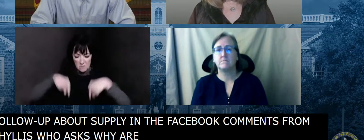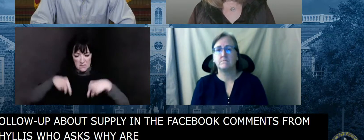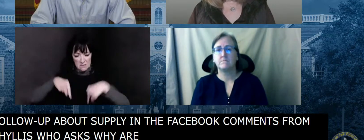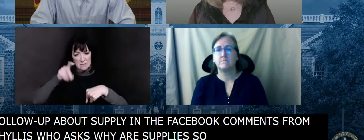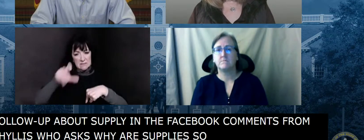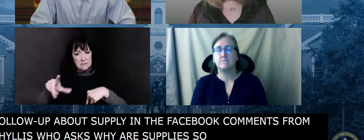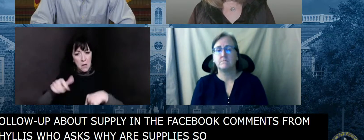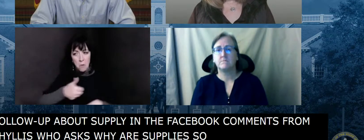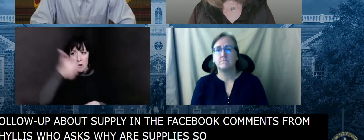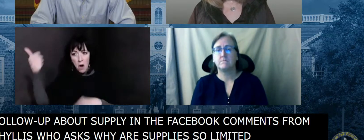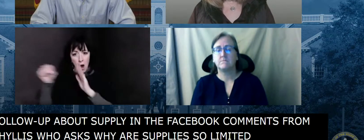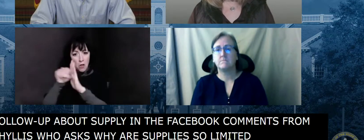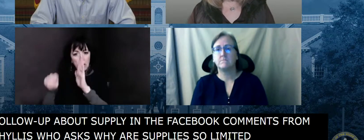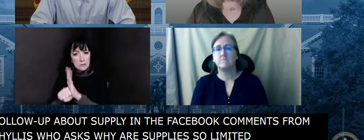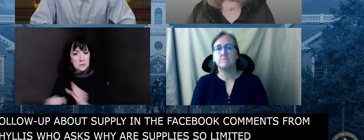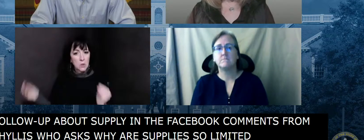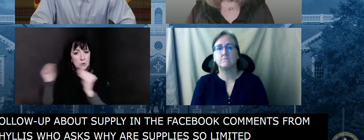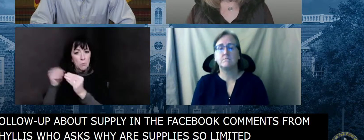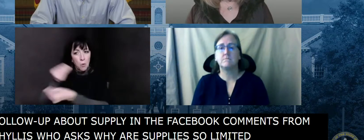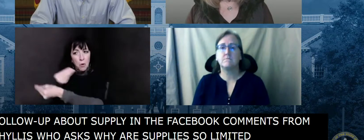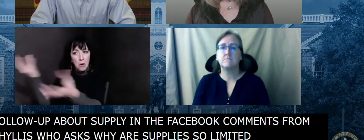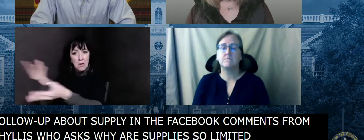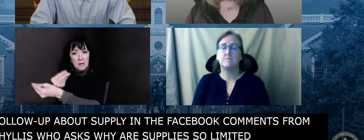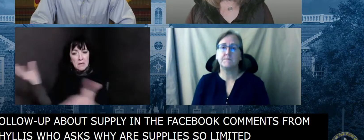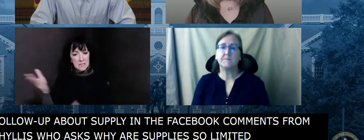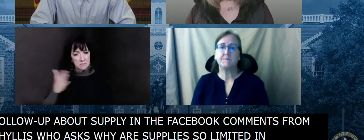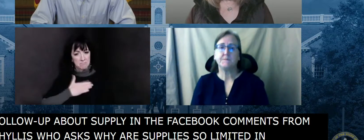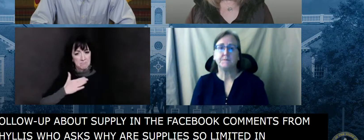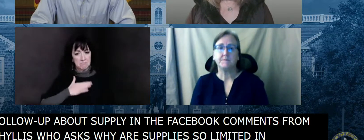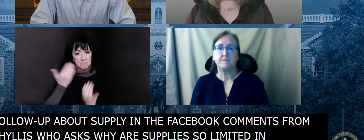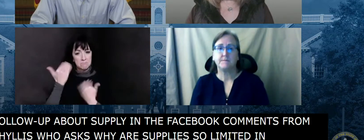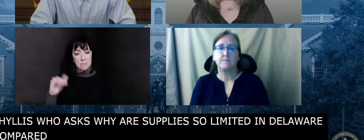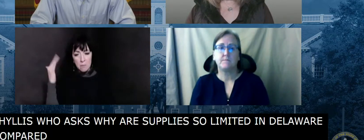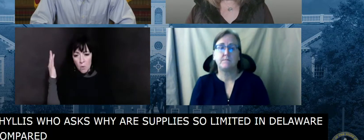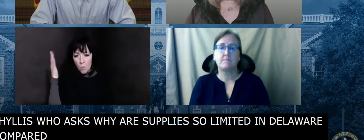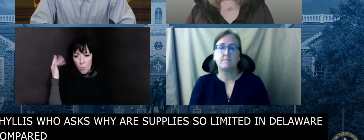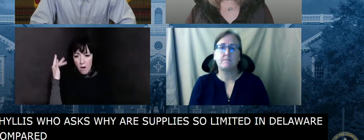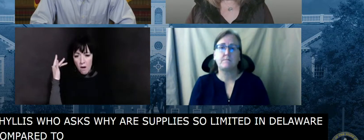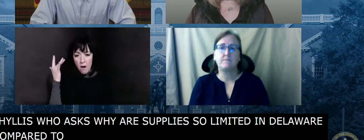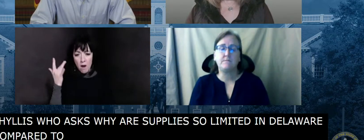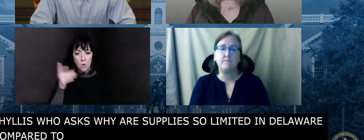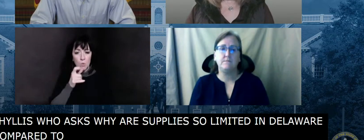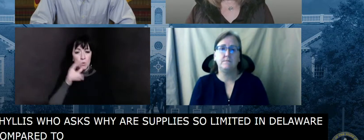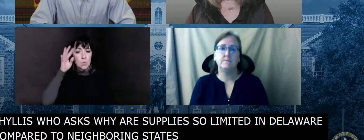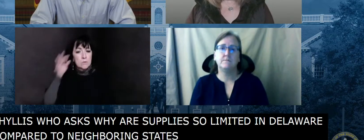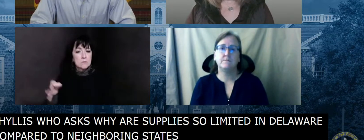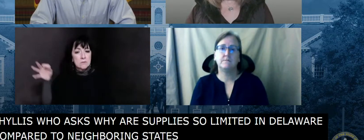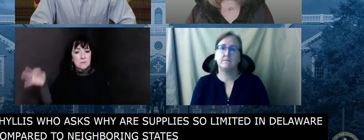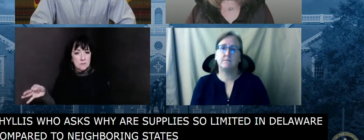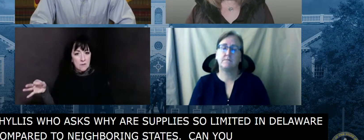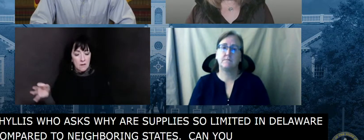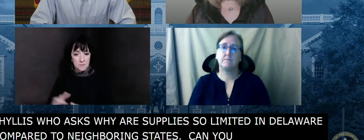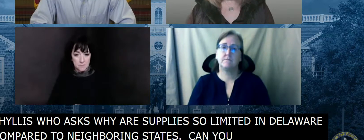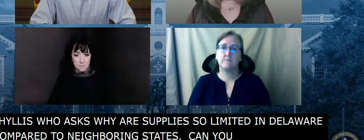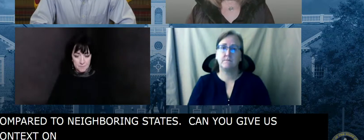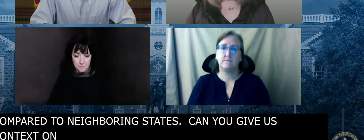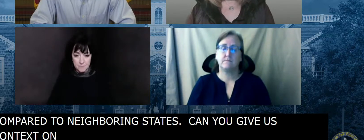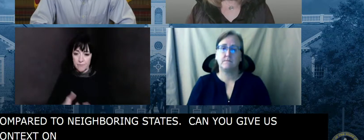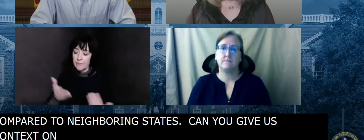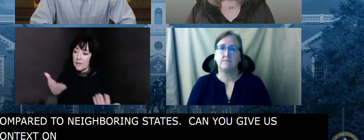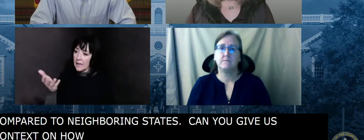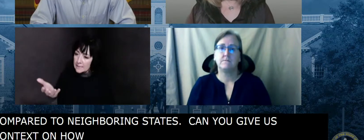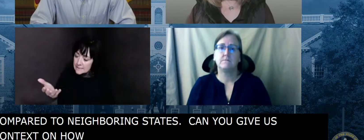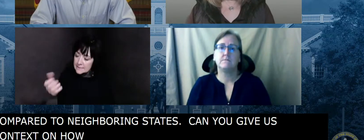compared to neighboring states? Can you give us any context on how those supply decisions are made? Yeah, I don't think that's an accurate statement